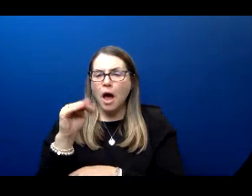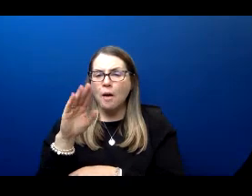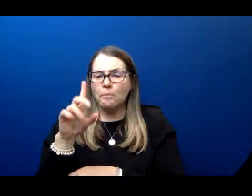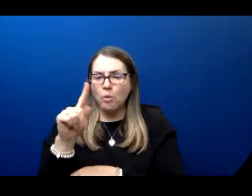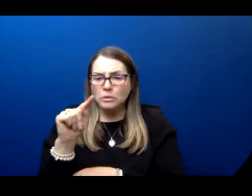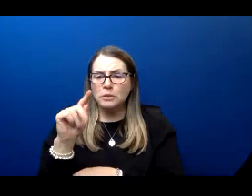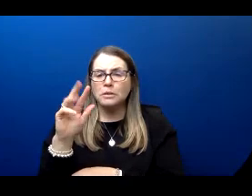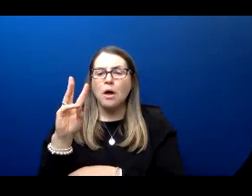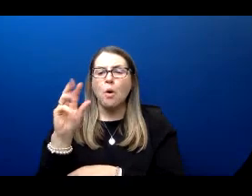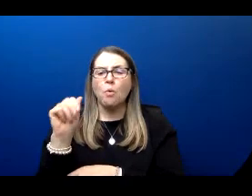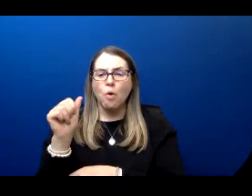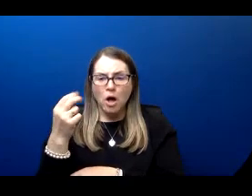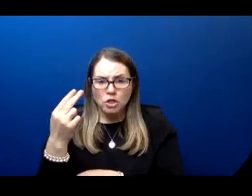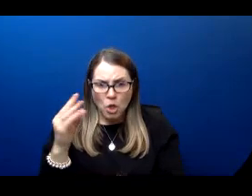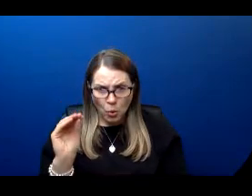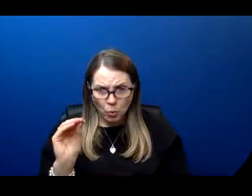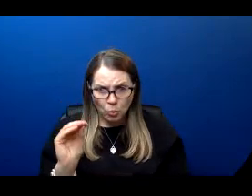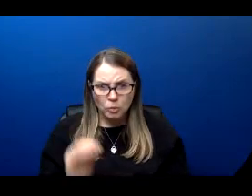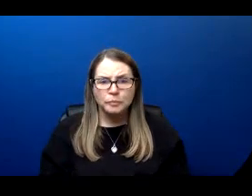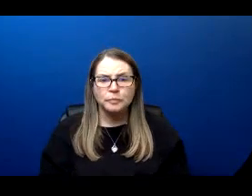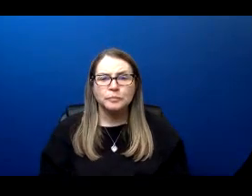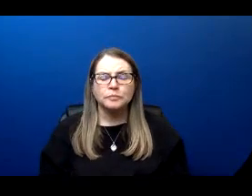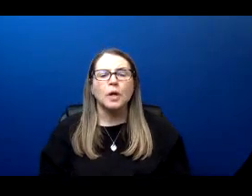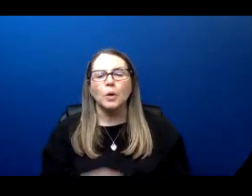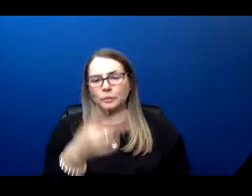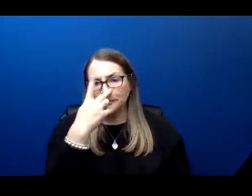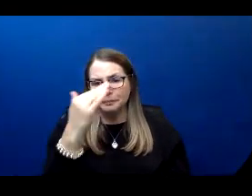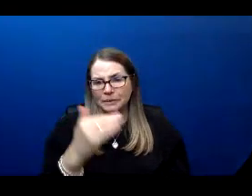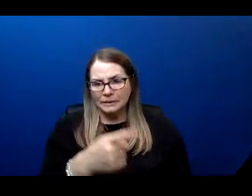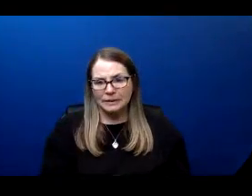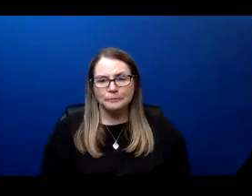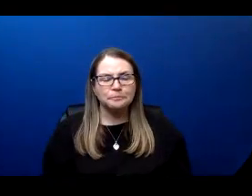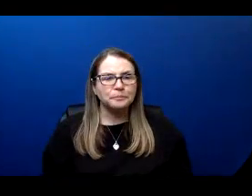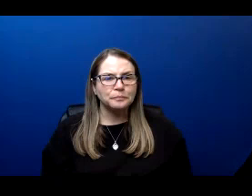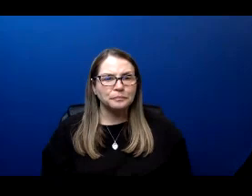Pine. Okay, next slide, please.